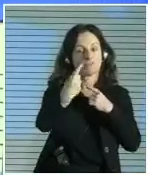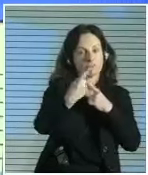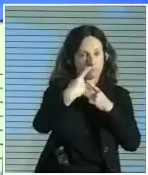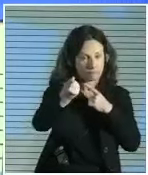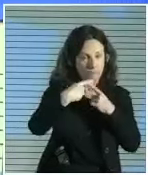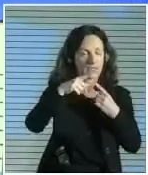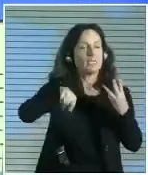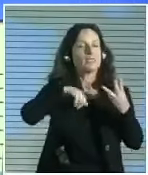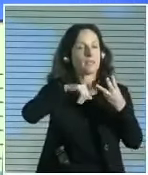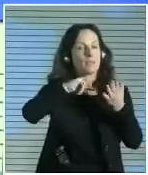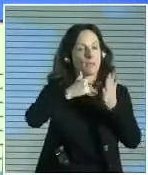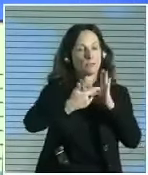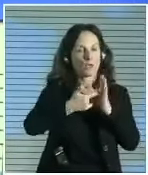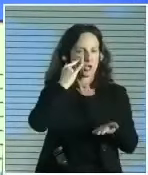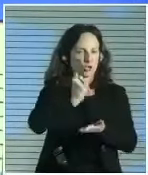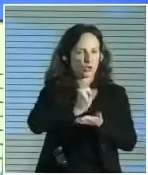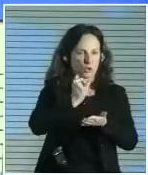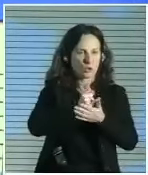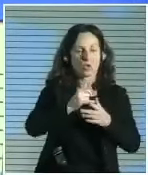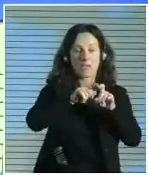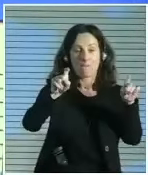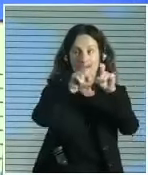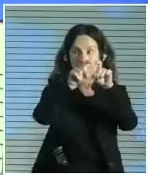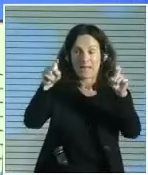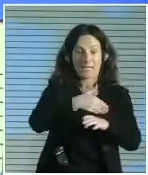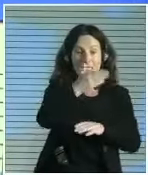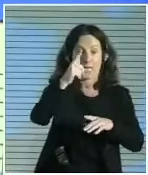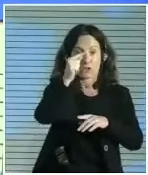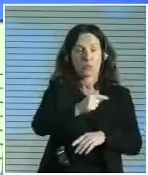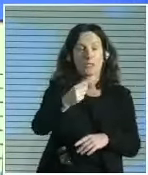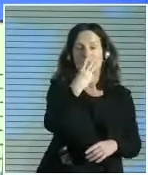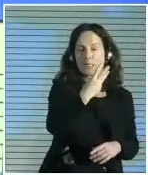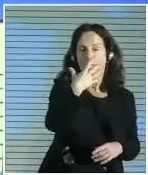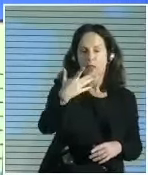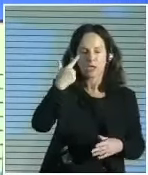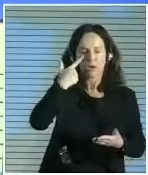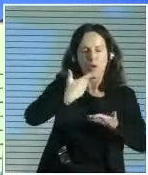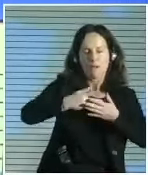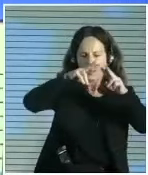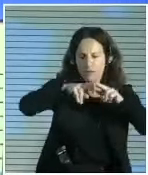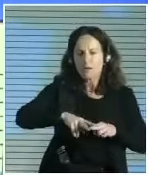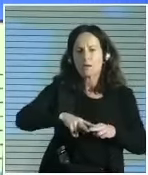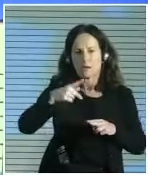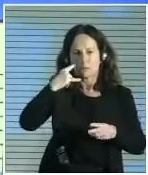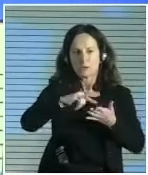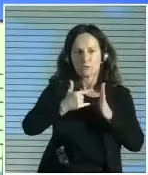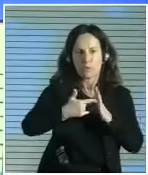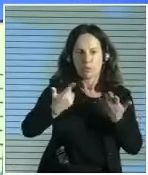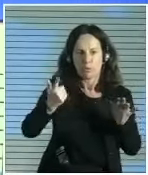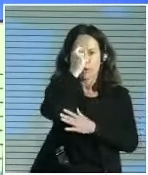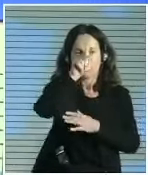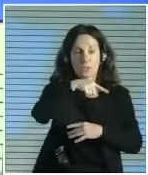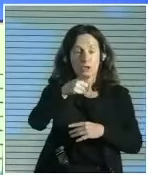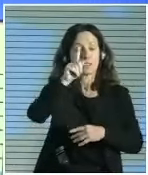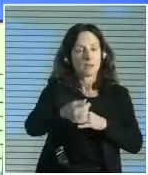to test the understanding of the solution, launch a digital destination platform which has at its